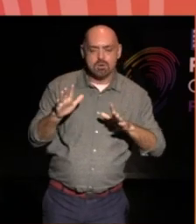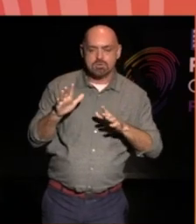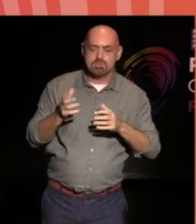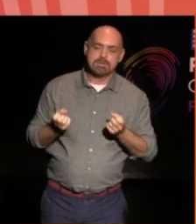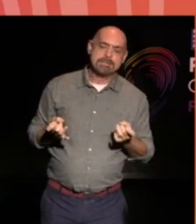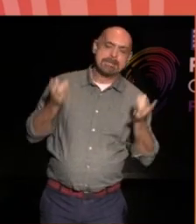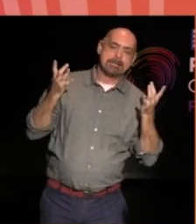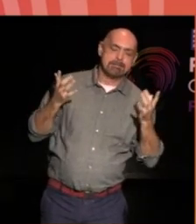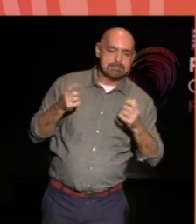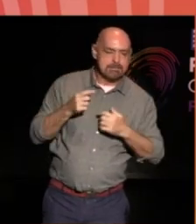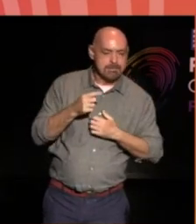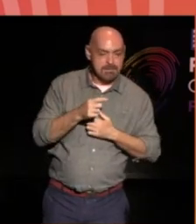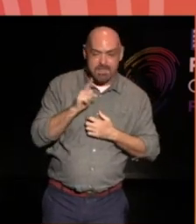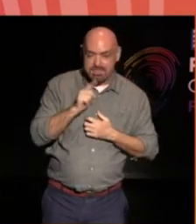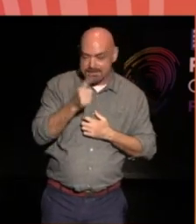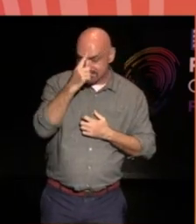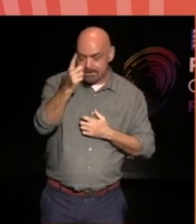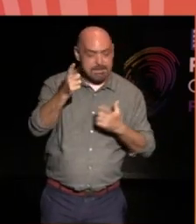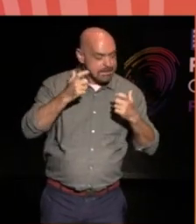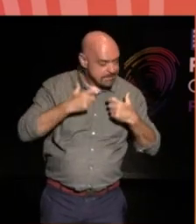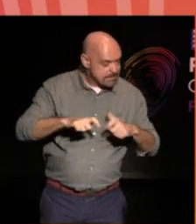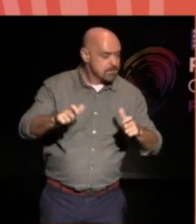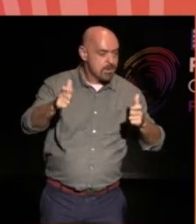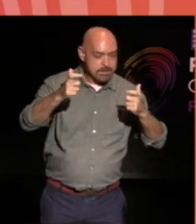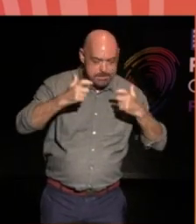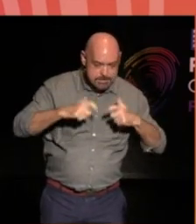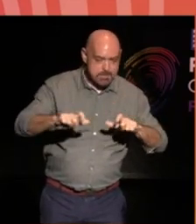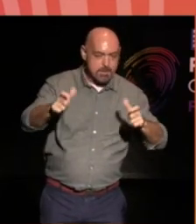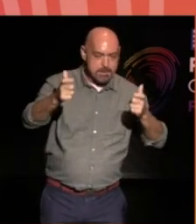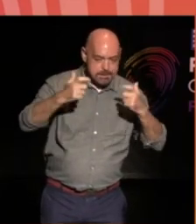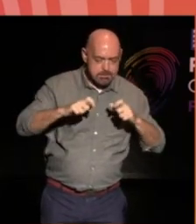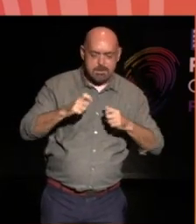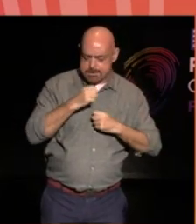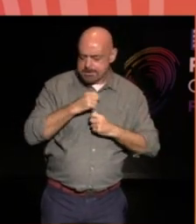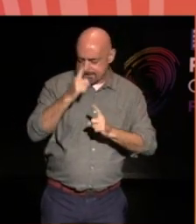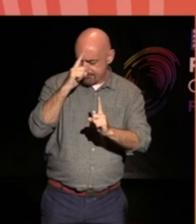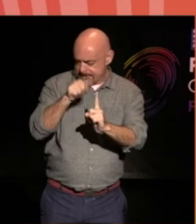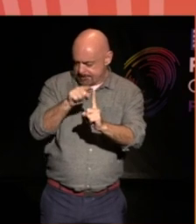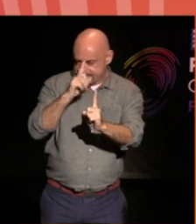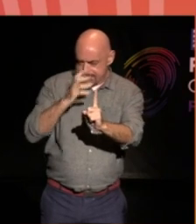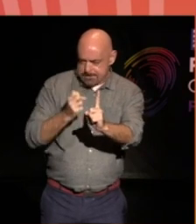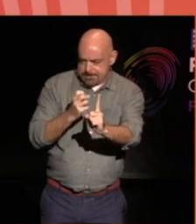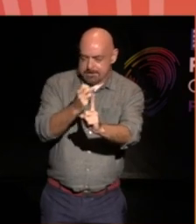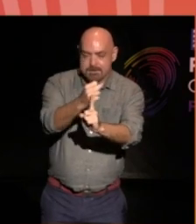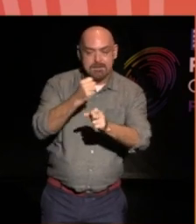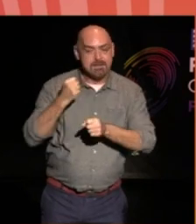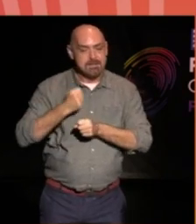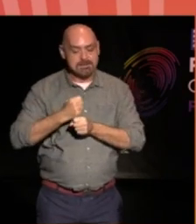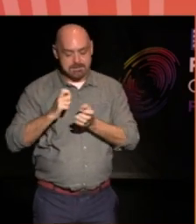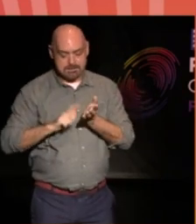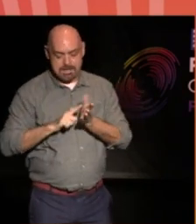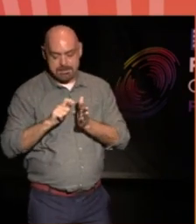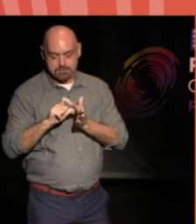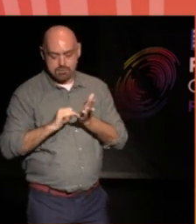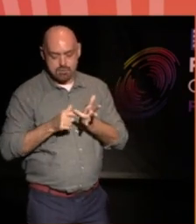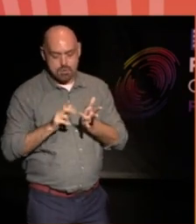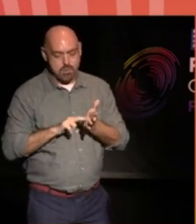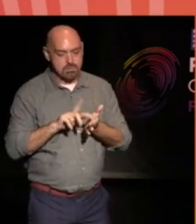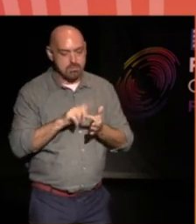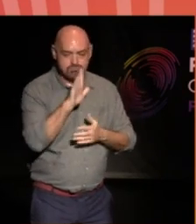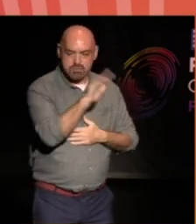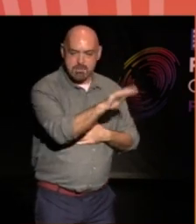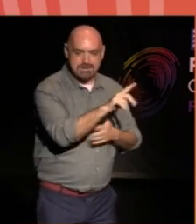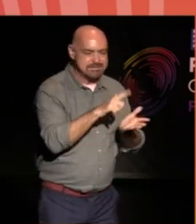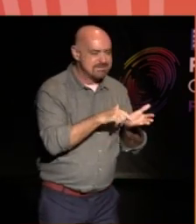sort of idea that you just keep going and you have an ideal and you're going to achieve it. And so Gladstone reminded Tennyson late in life that